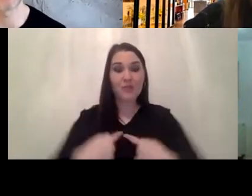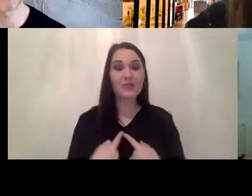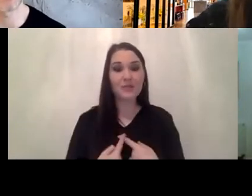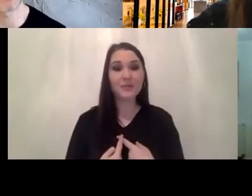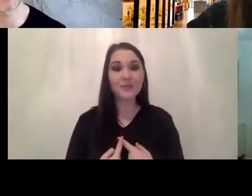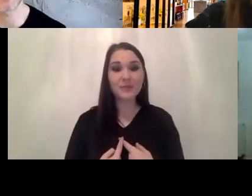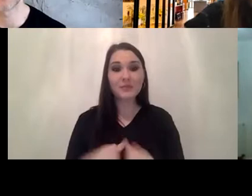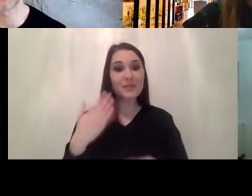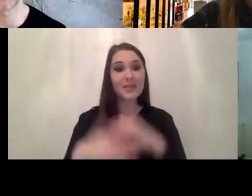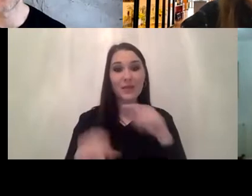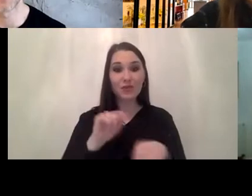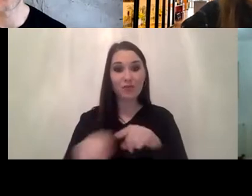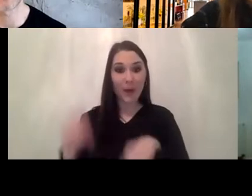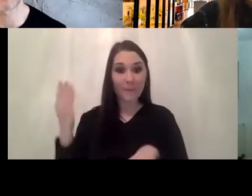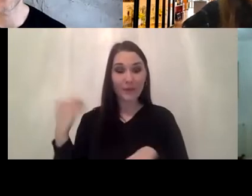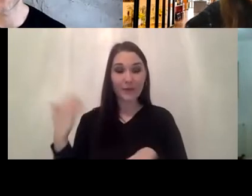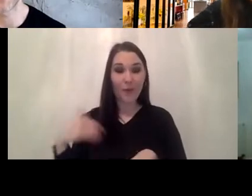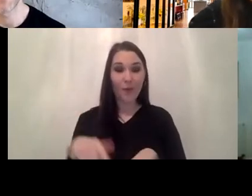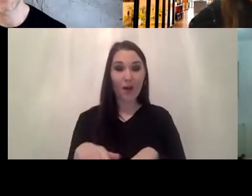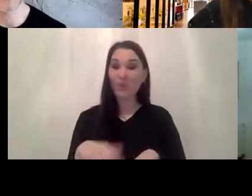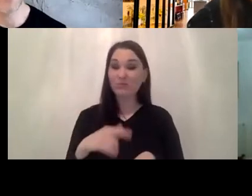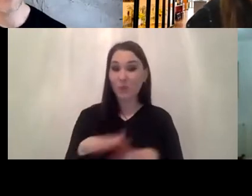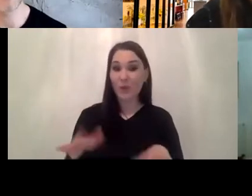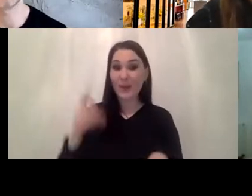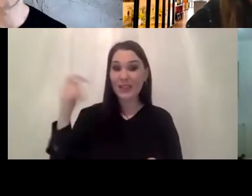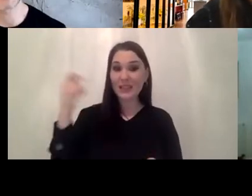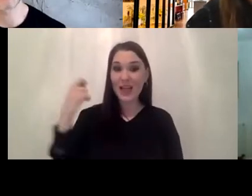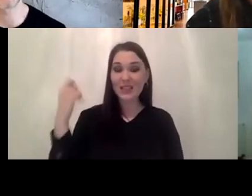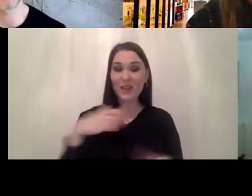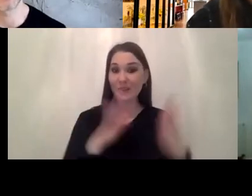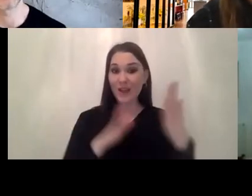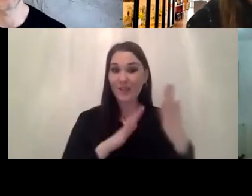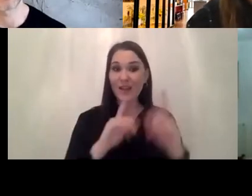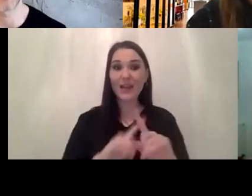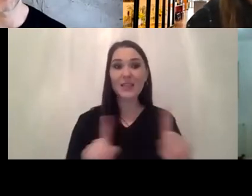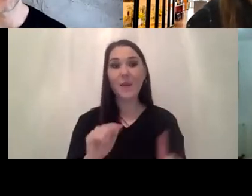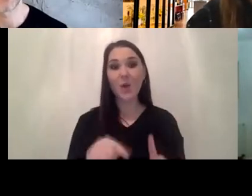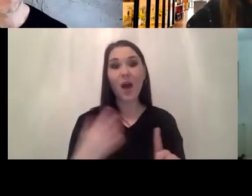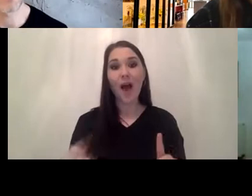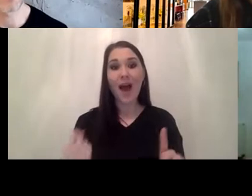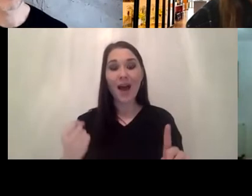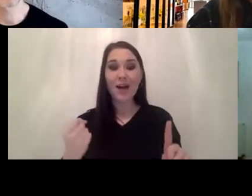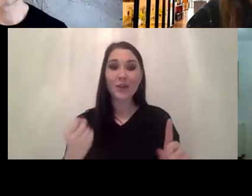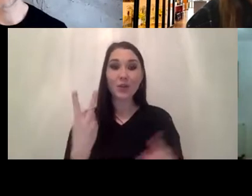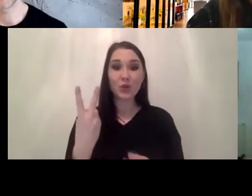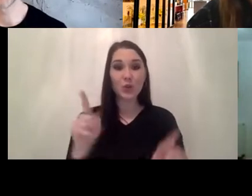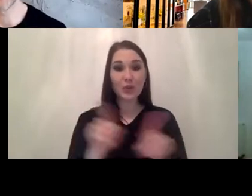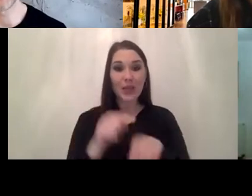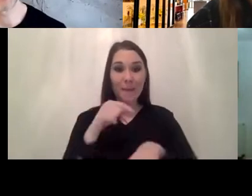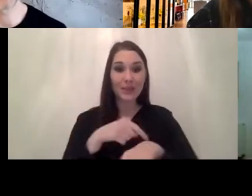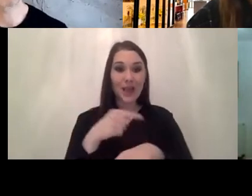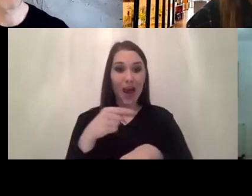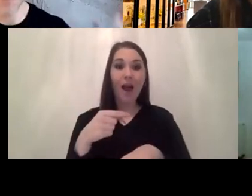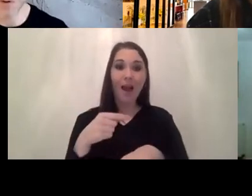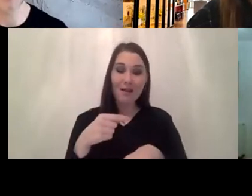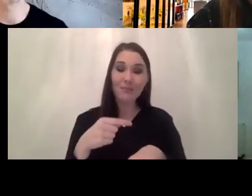tried before, and it wouldn't have been successful, is we've had a couple asynchronous workshops where instead of having one moment